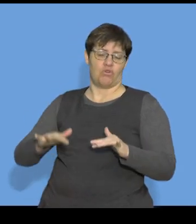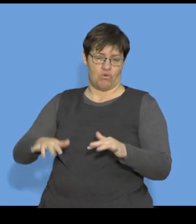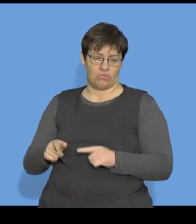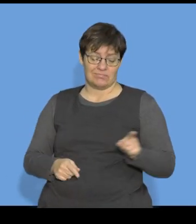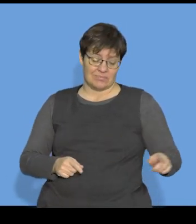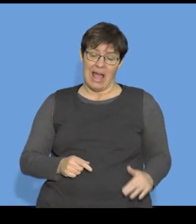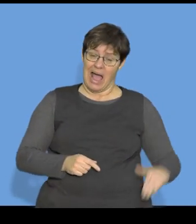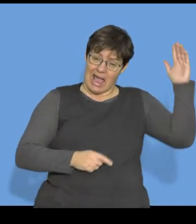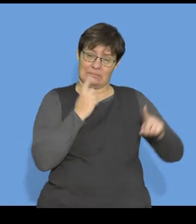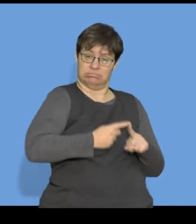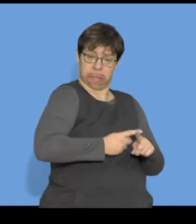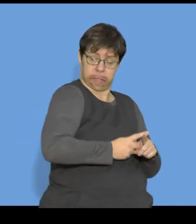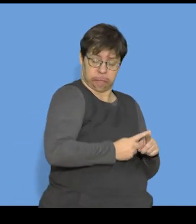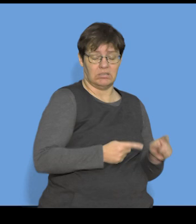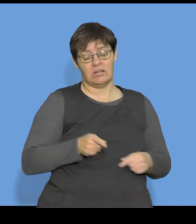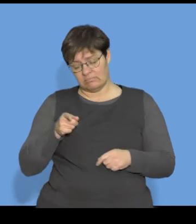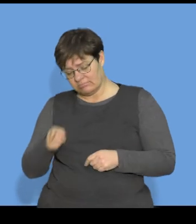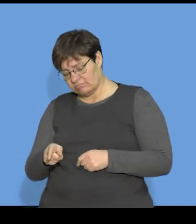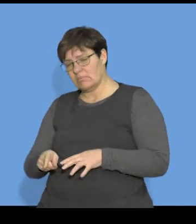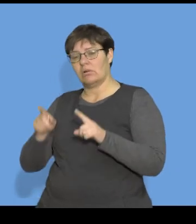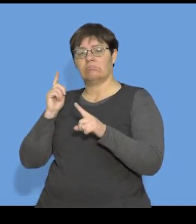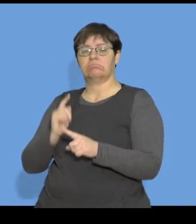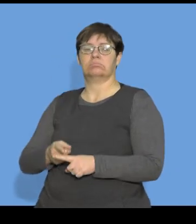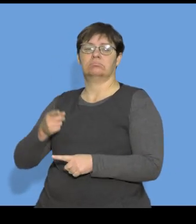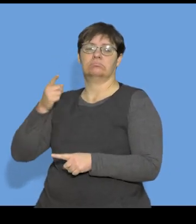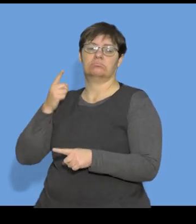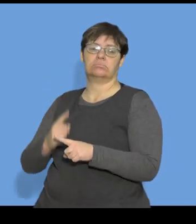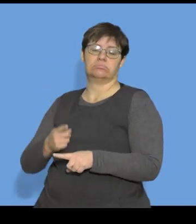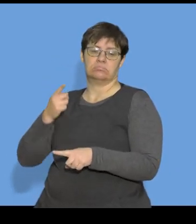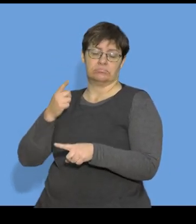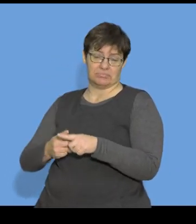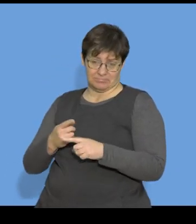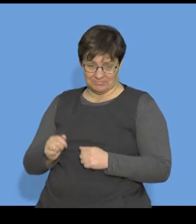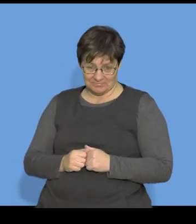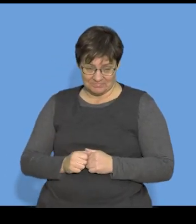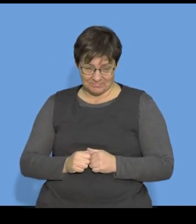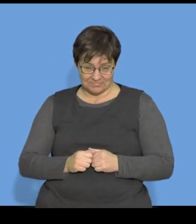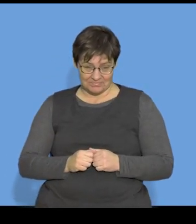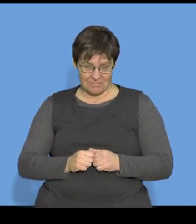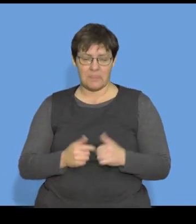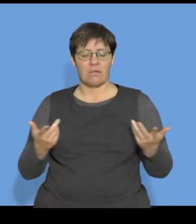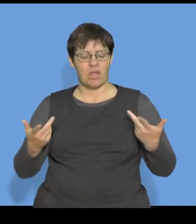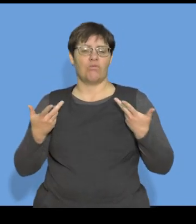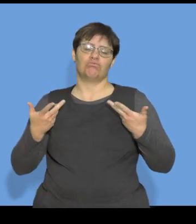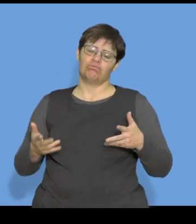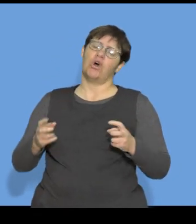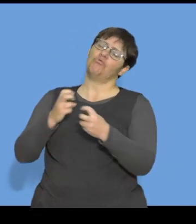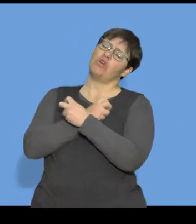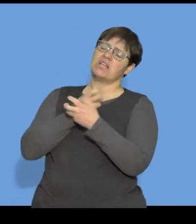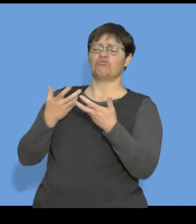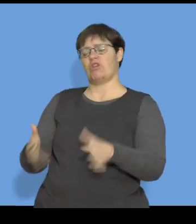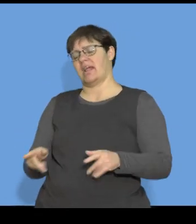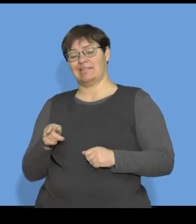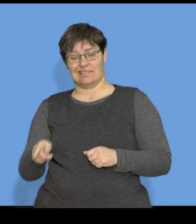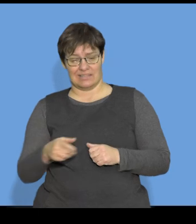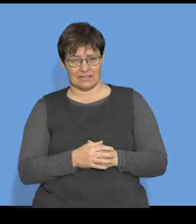one increases the heart rate, and then parasympathetic will decrease your heart rate. You are at rest. You don't need too